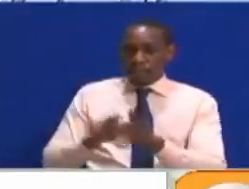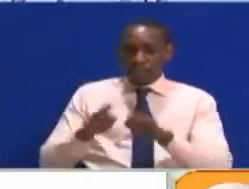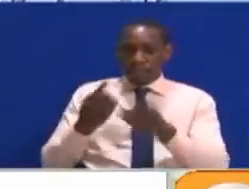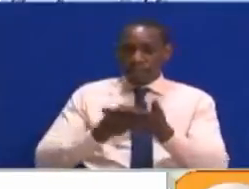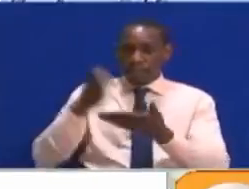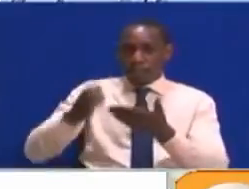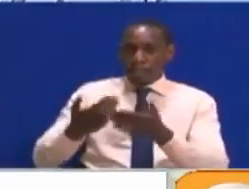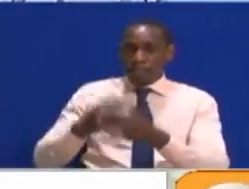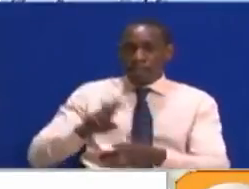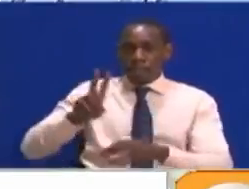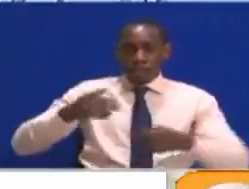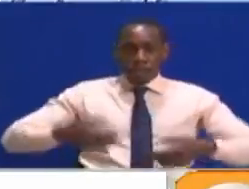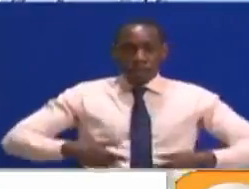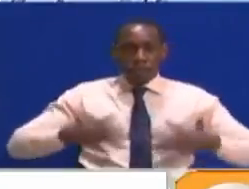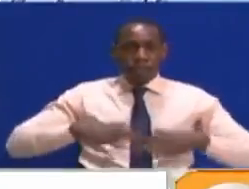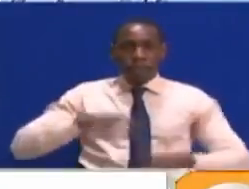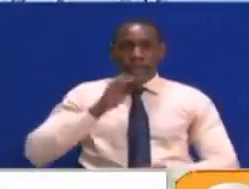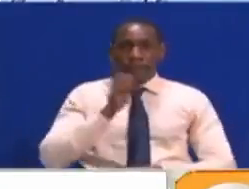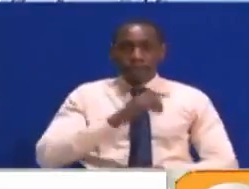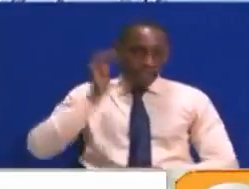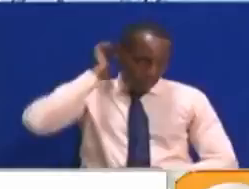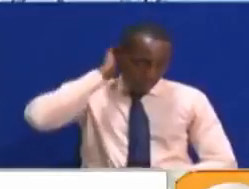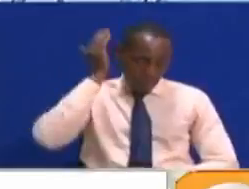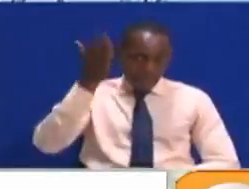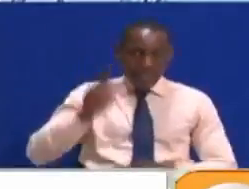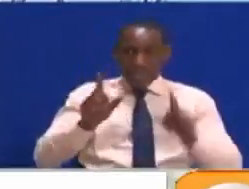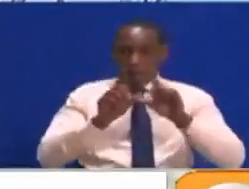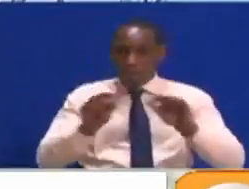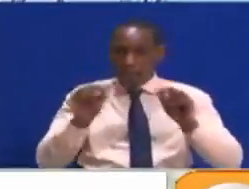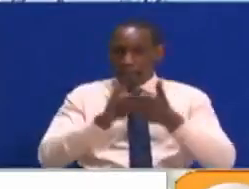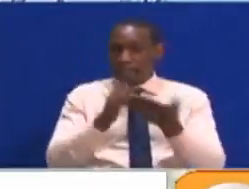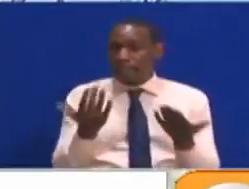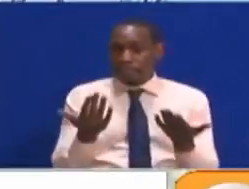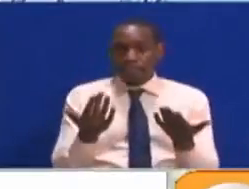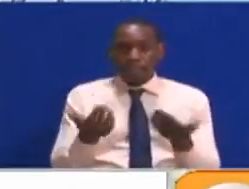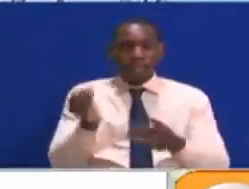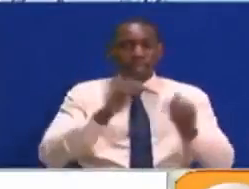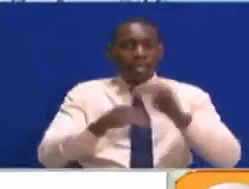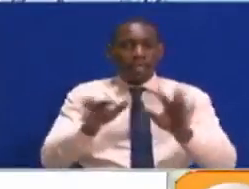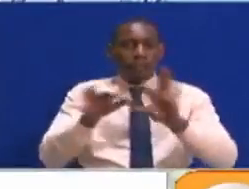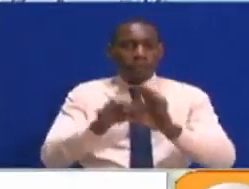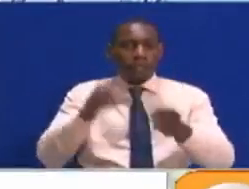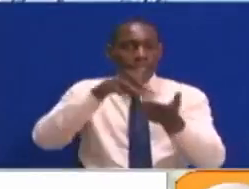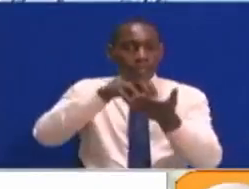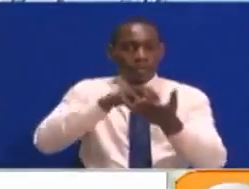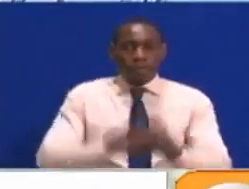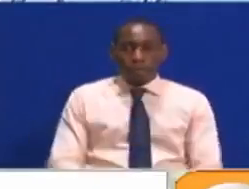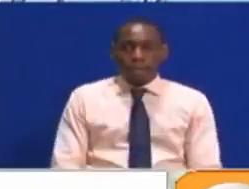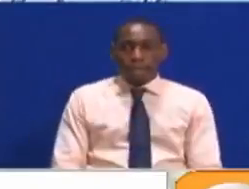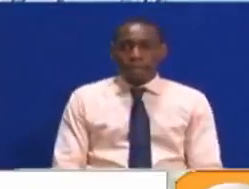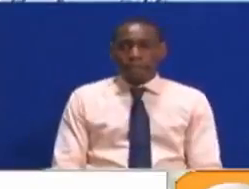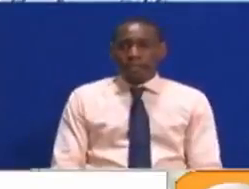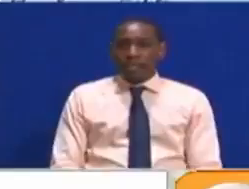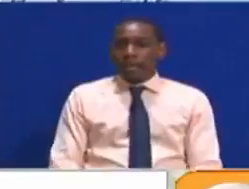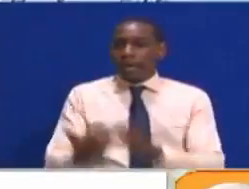past weekend, two young Kenyans lost their lives in Murang'a in what was by all means an election-related incident. Now, don't